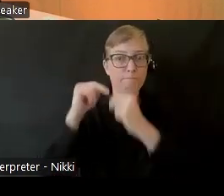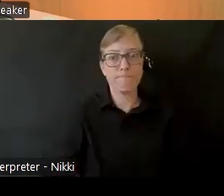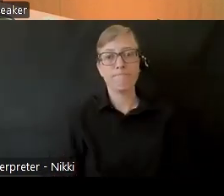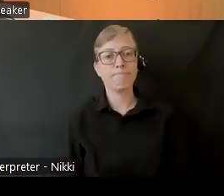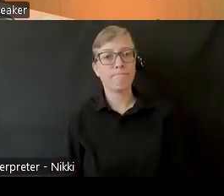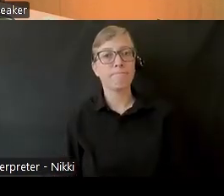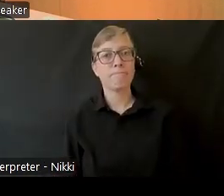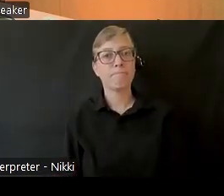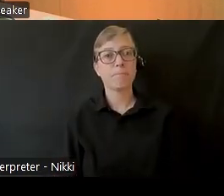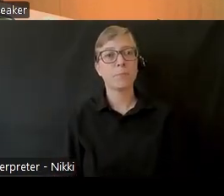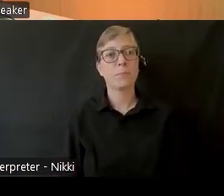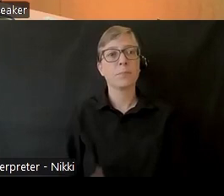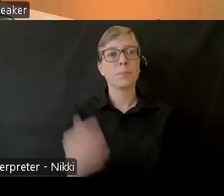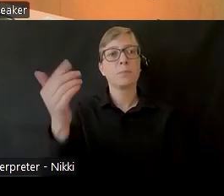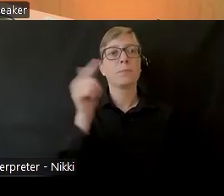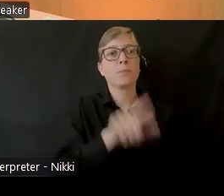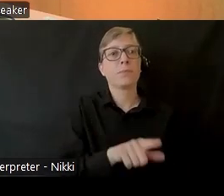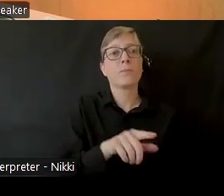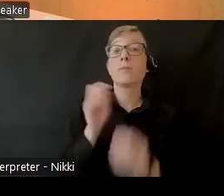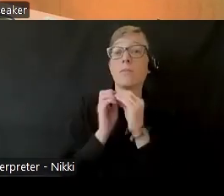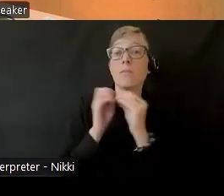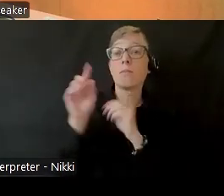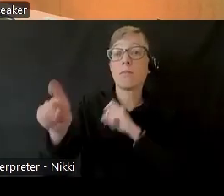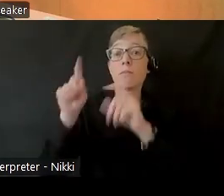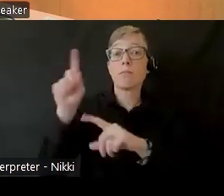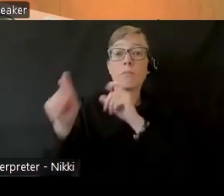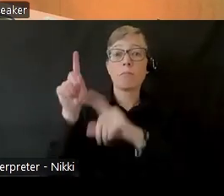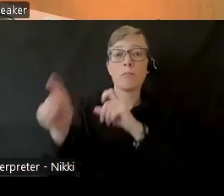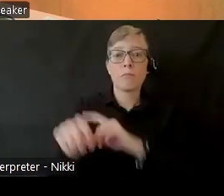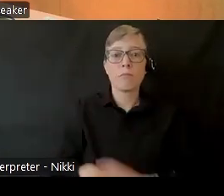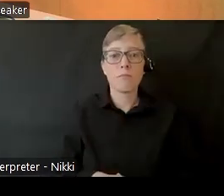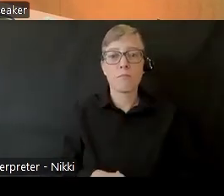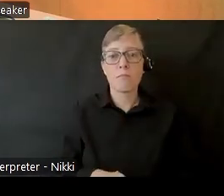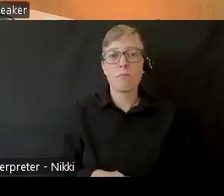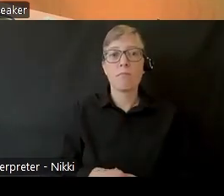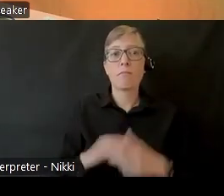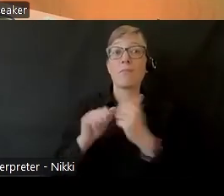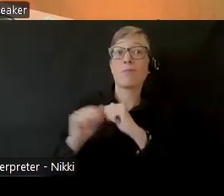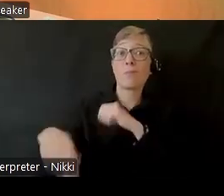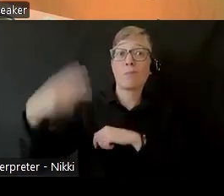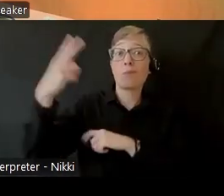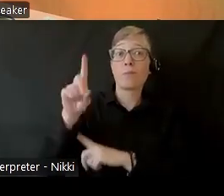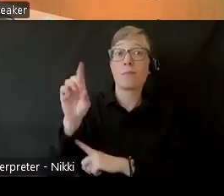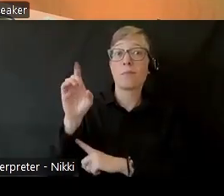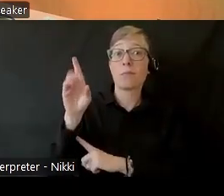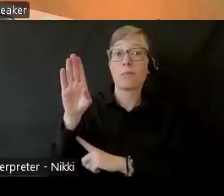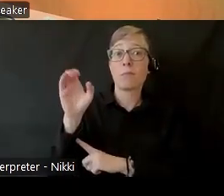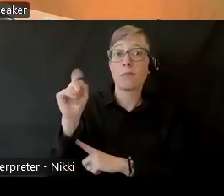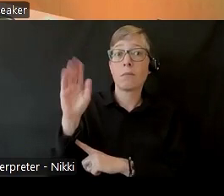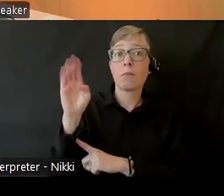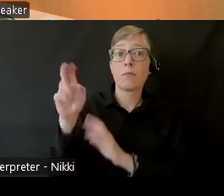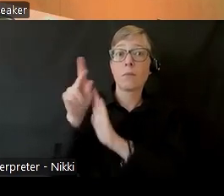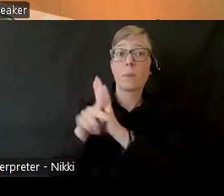Okay. All right, we got some more questions. How do high deductible policies affect